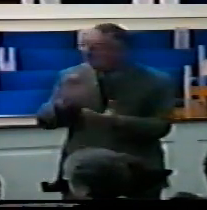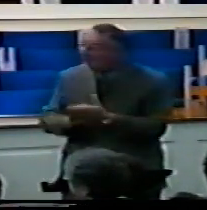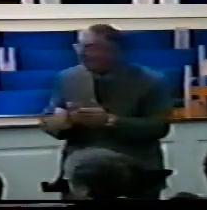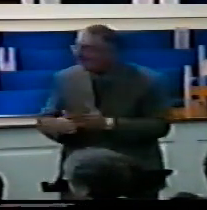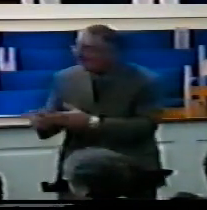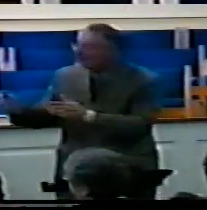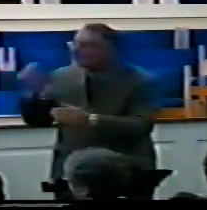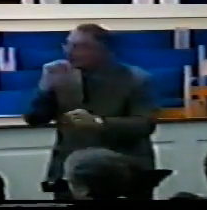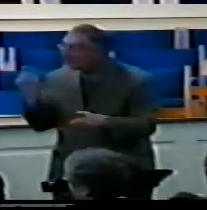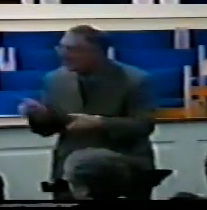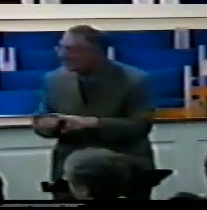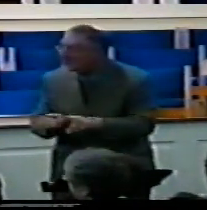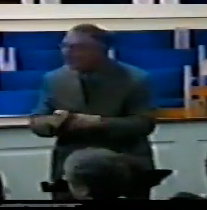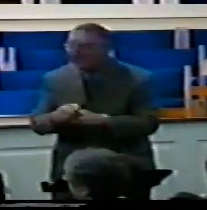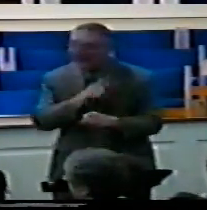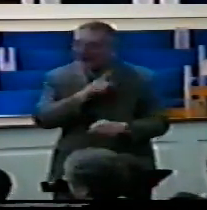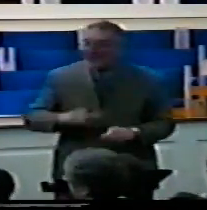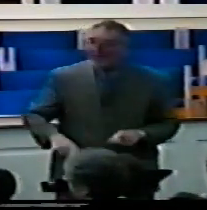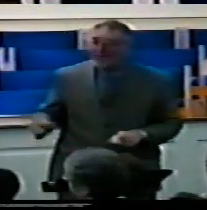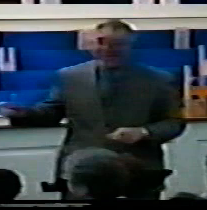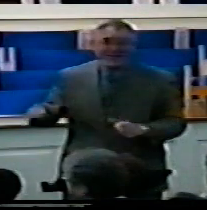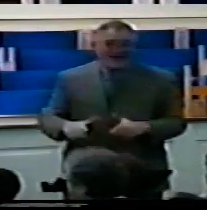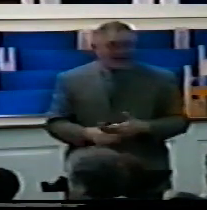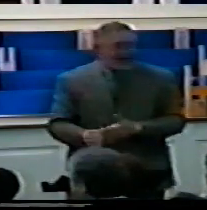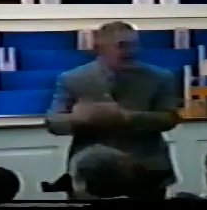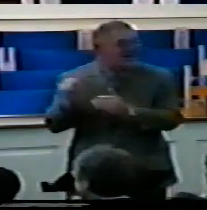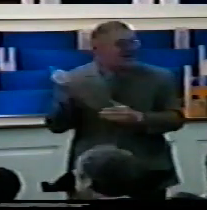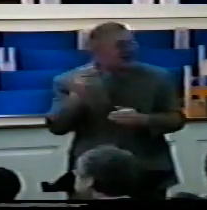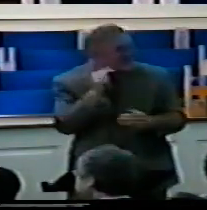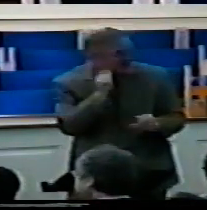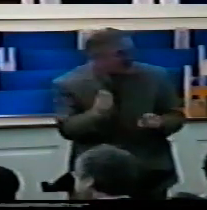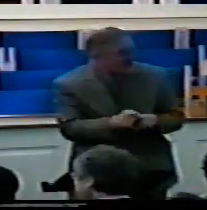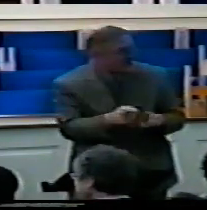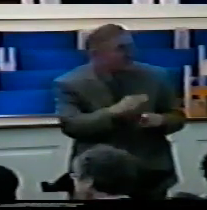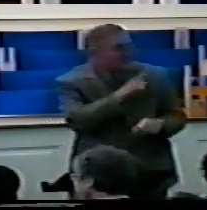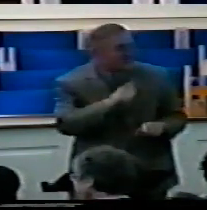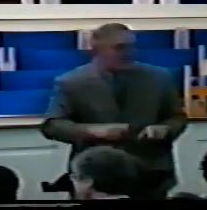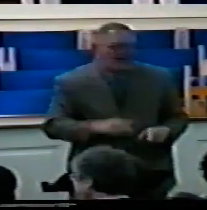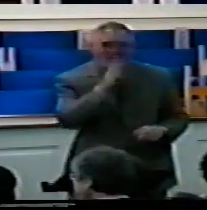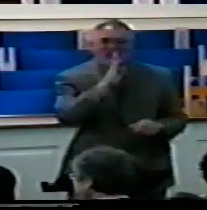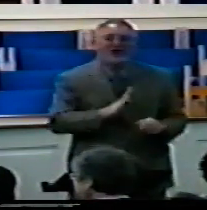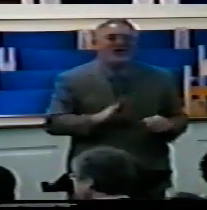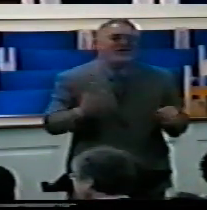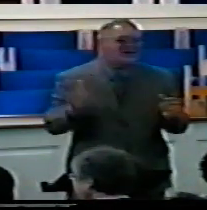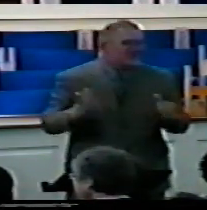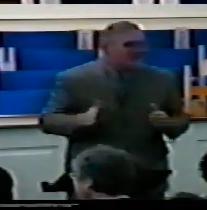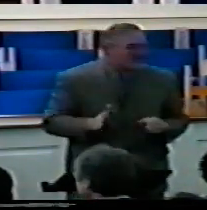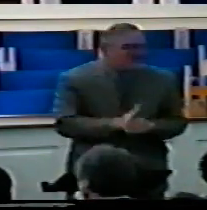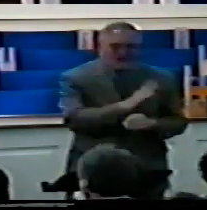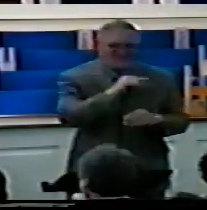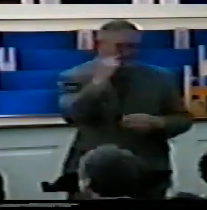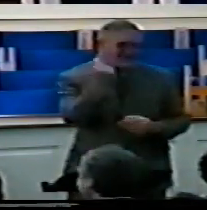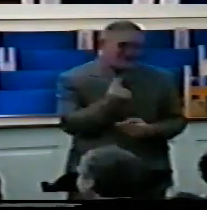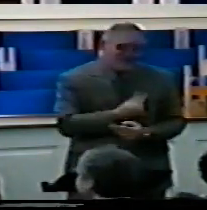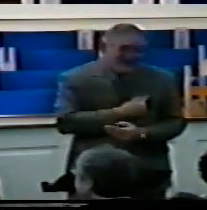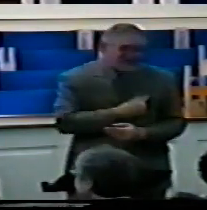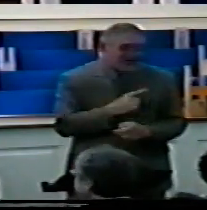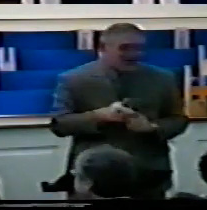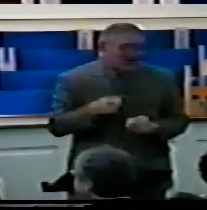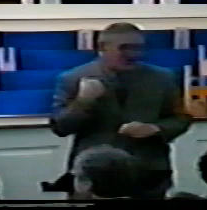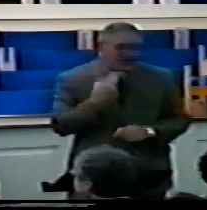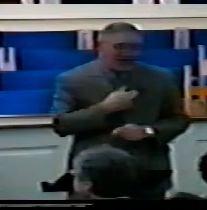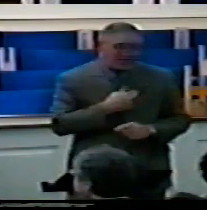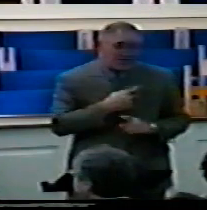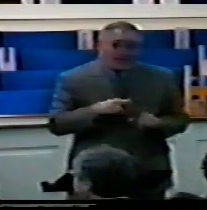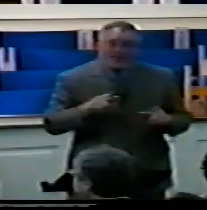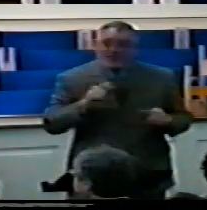Lord. I led the other one to the Lord. God has been so gracious. God has been so gracious, but it would